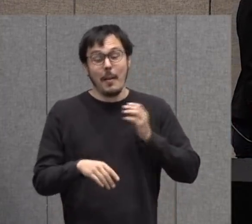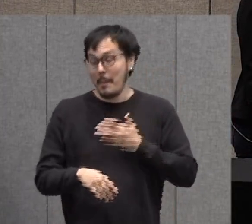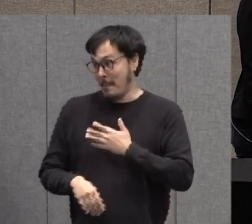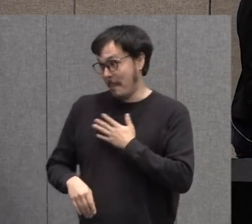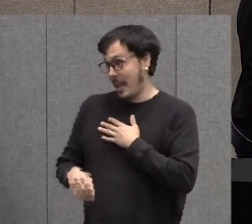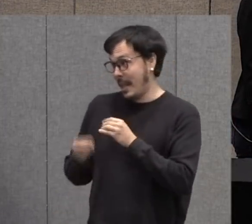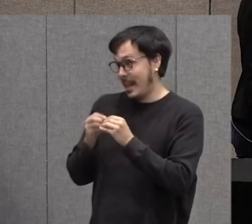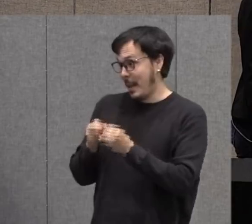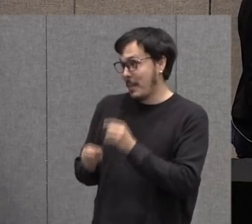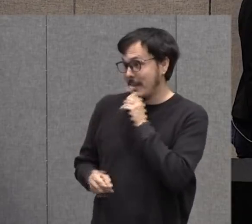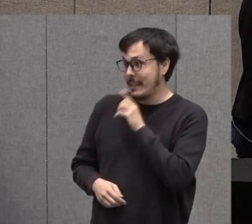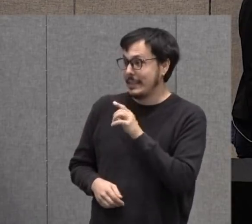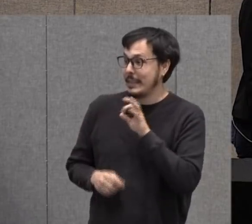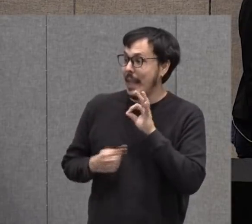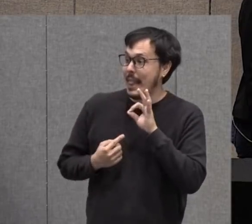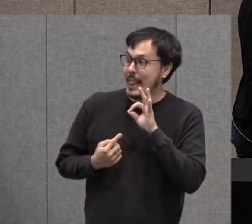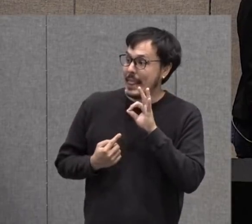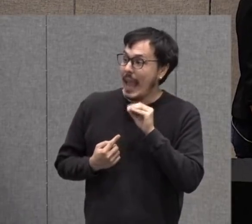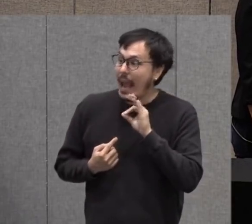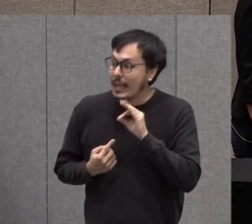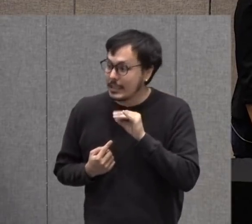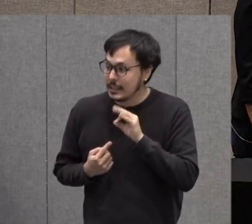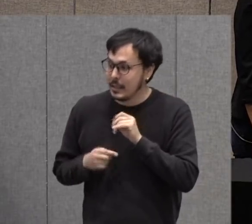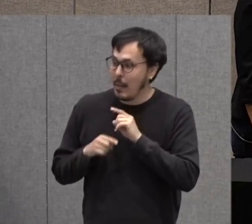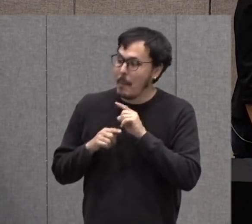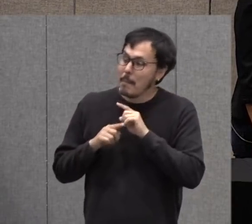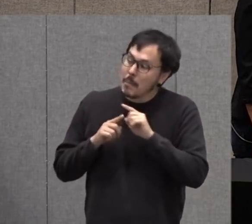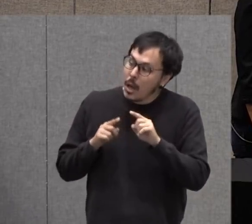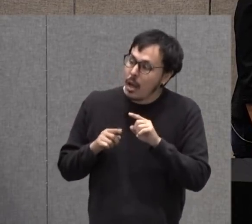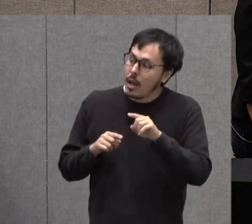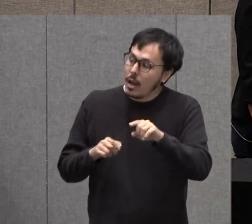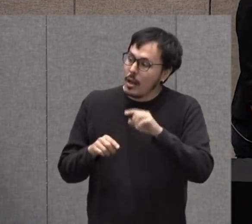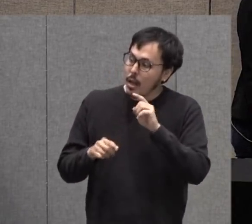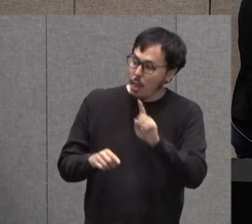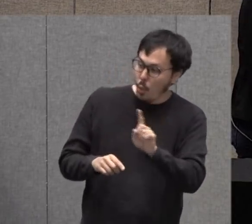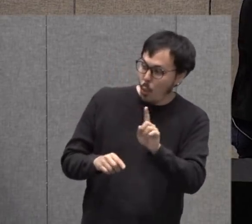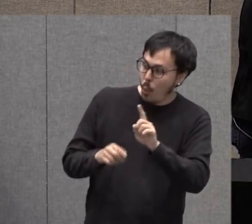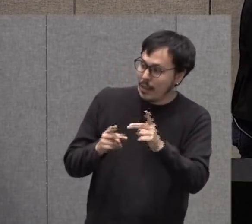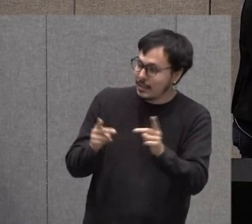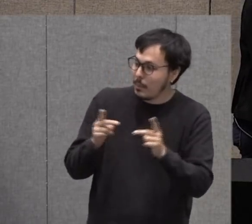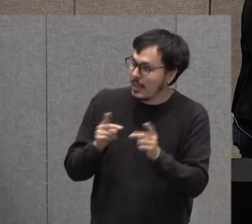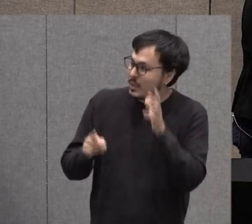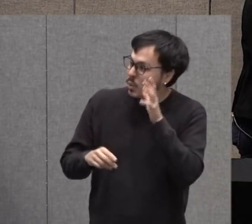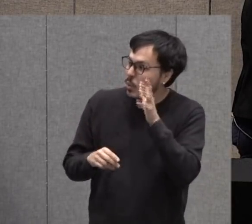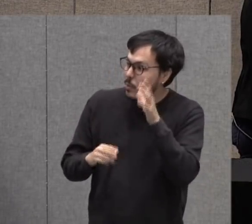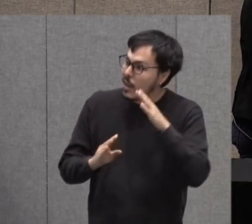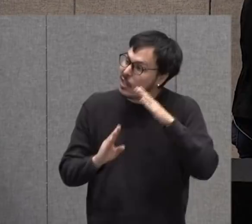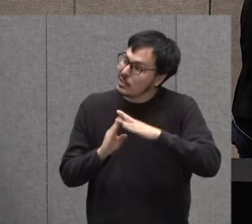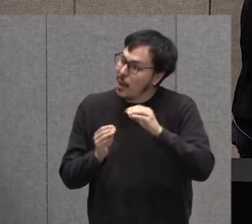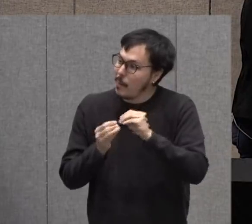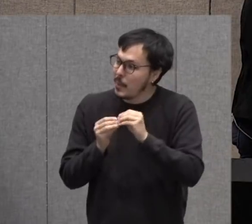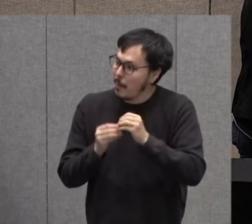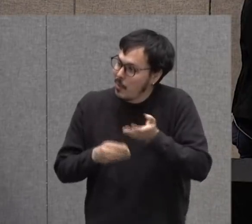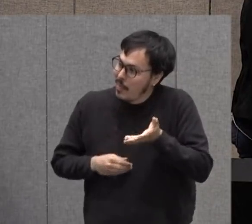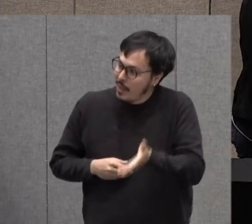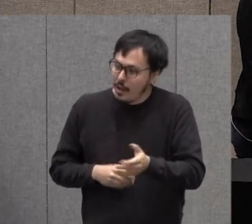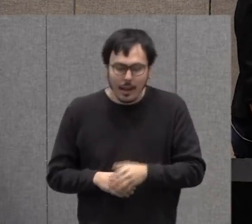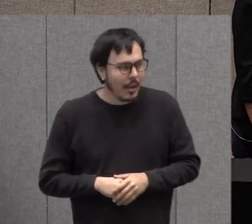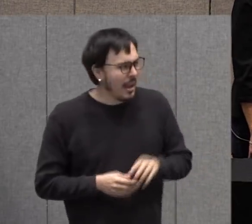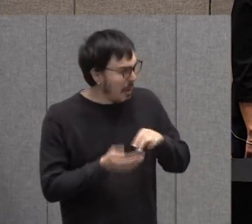And then the ones place is the highest ones place we can go. It's 9. It has to be